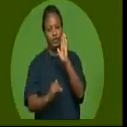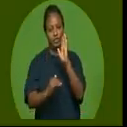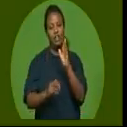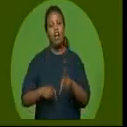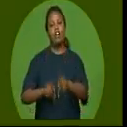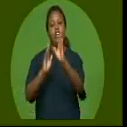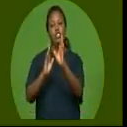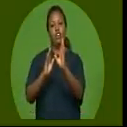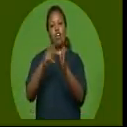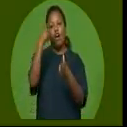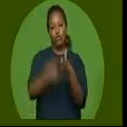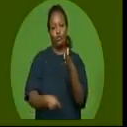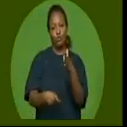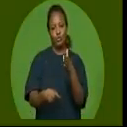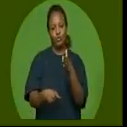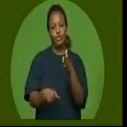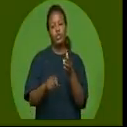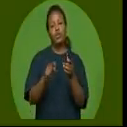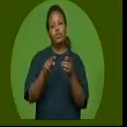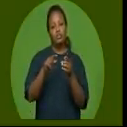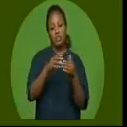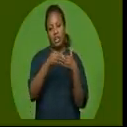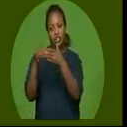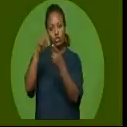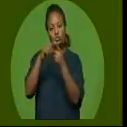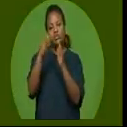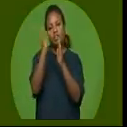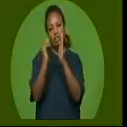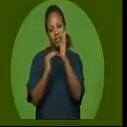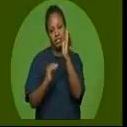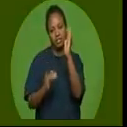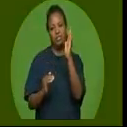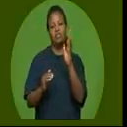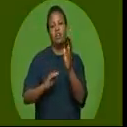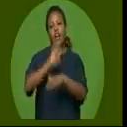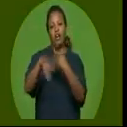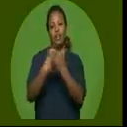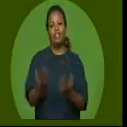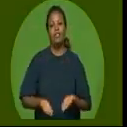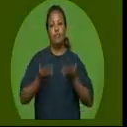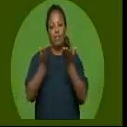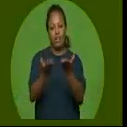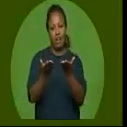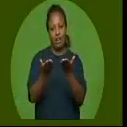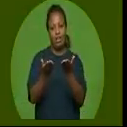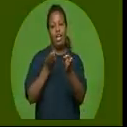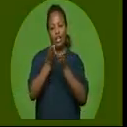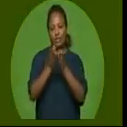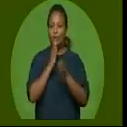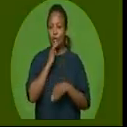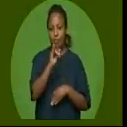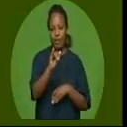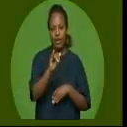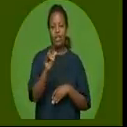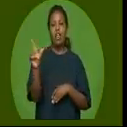reduce agricultural output, which in turn leads to a decrease in aggregate supply,